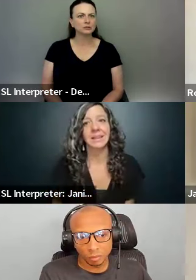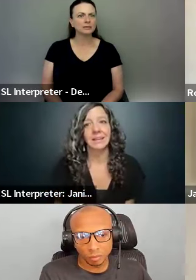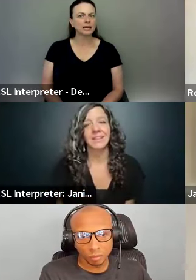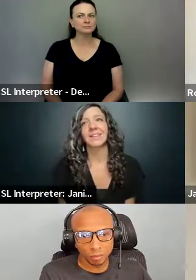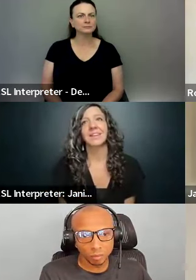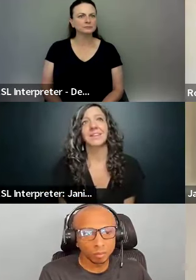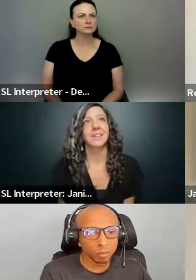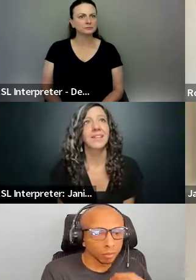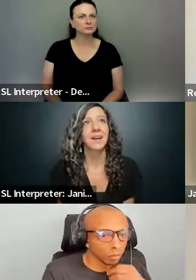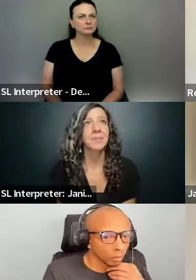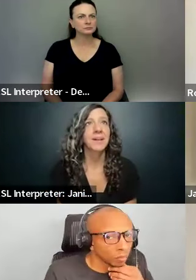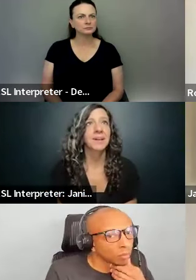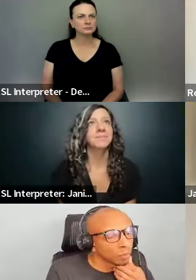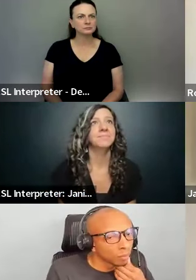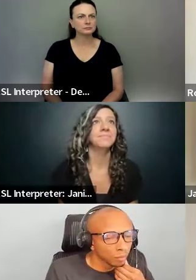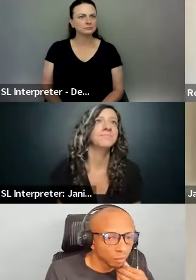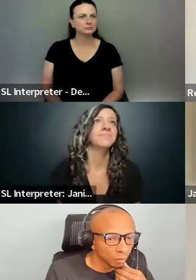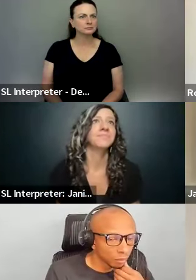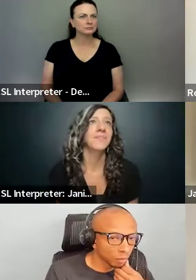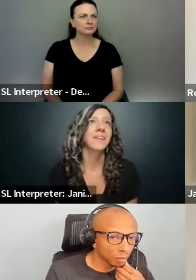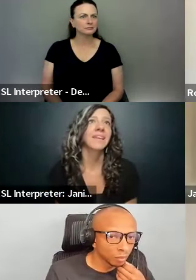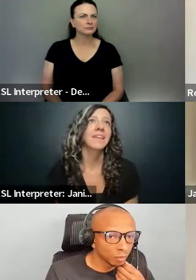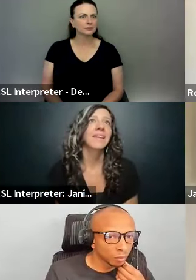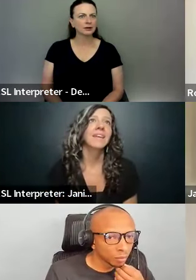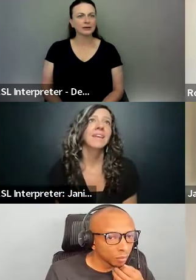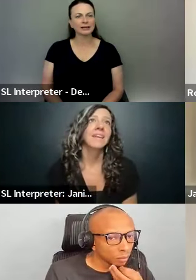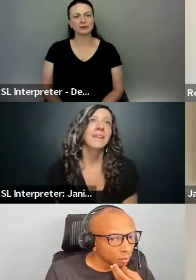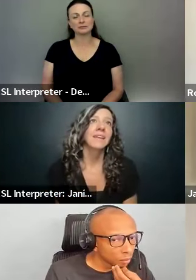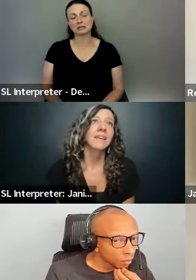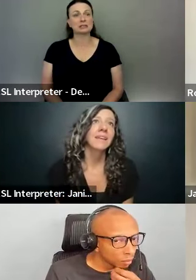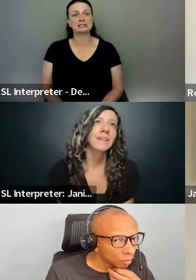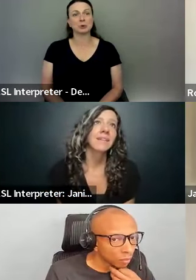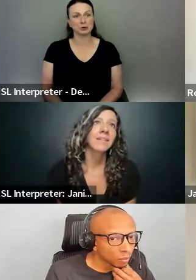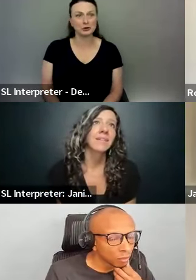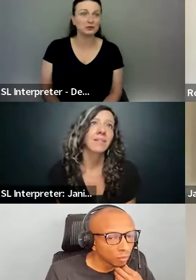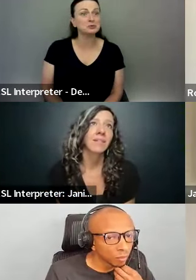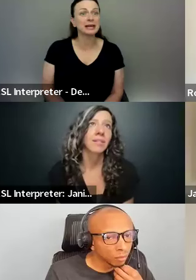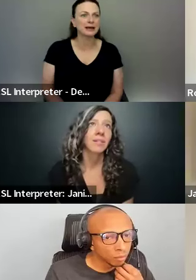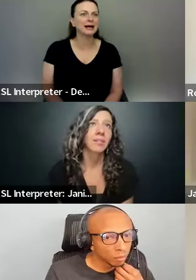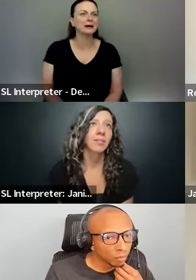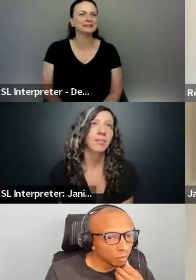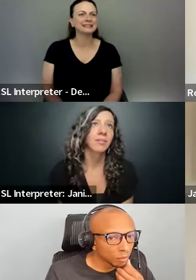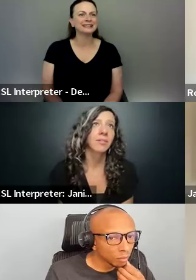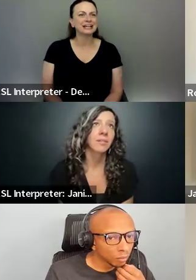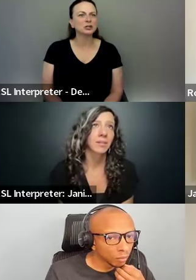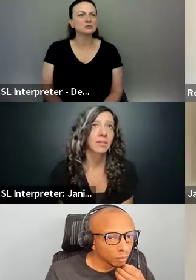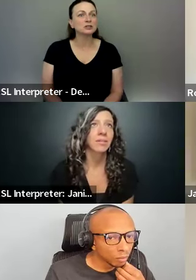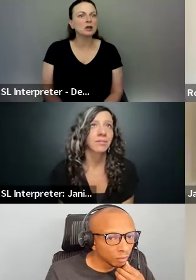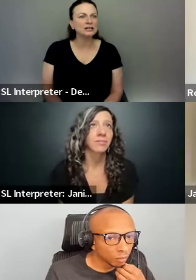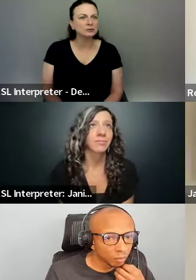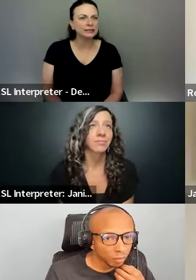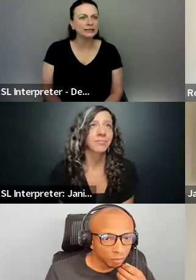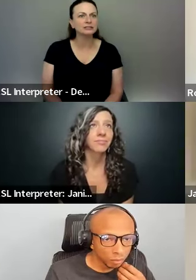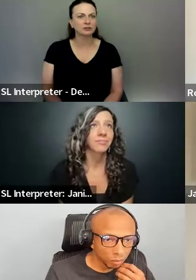Oh, sure. Milad. Yeah, go ahead, Milad. Okay, it's not important who goes first. But anyway, in terms